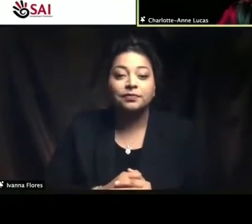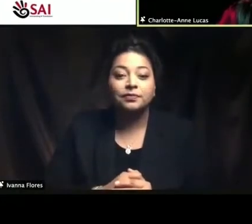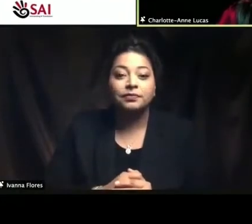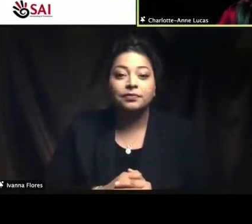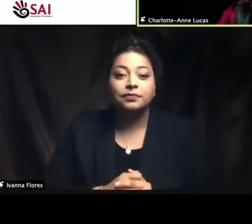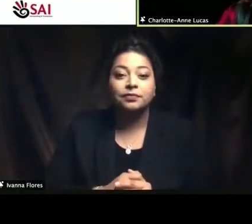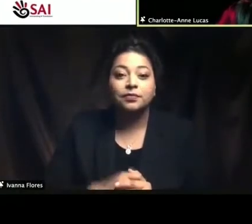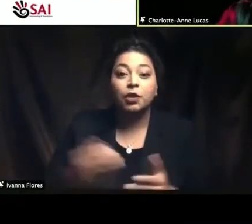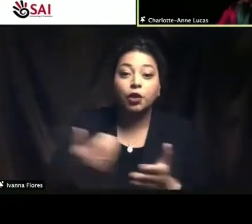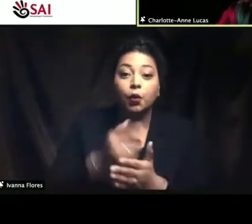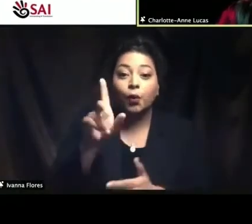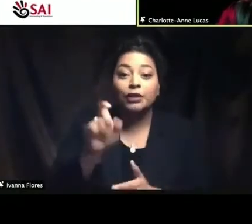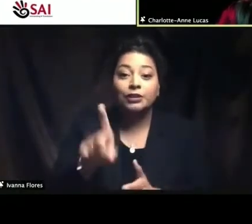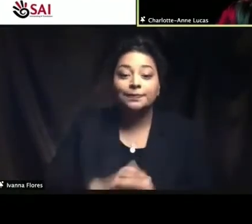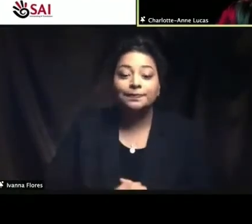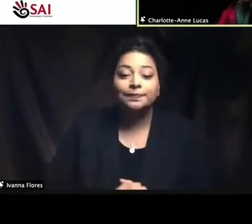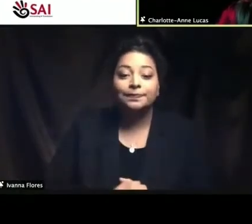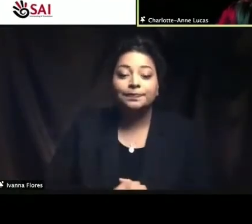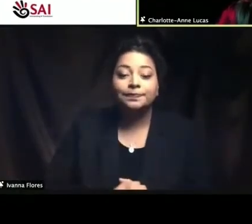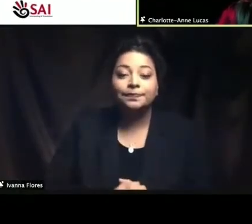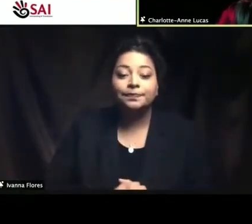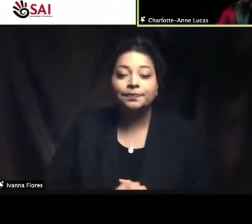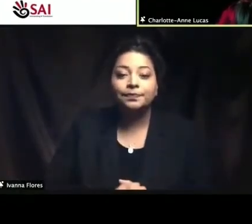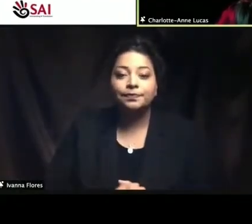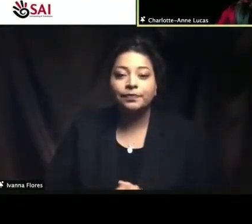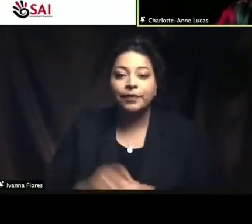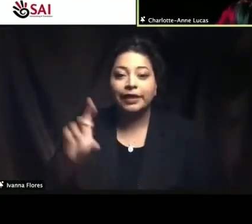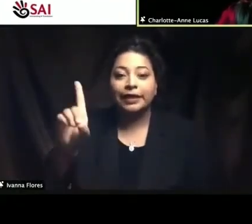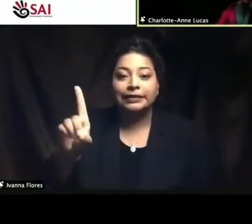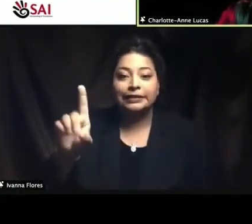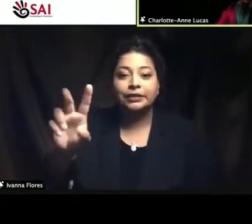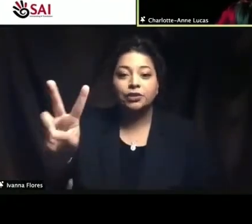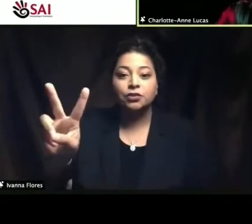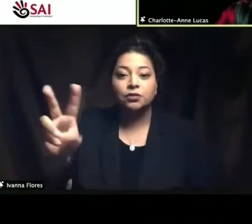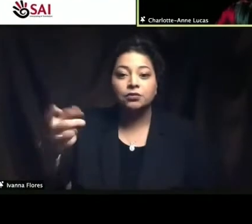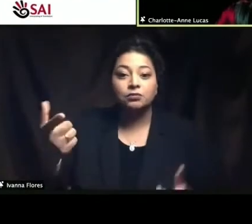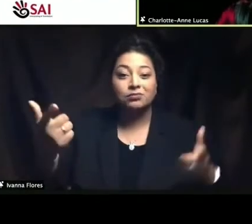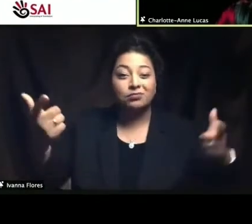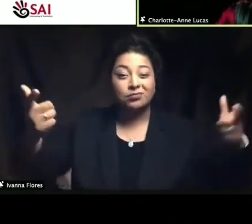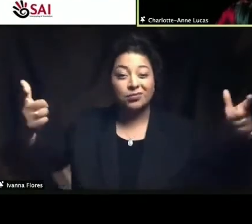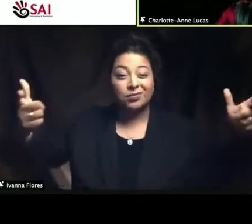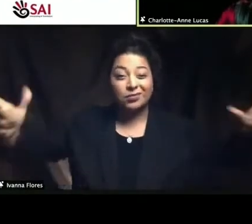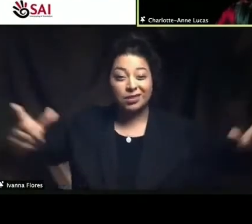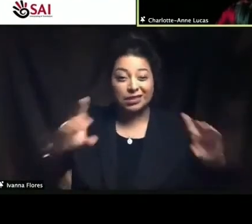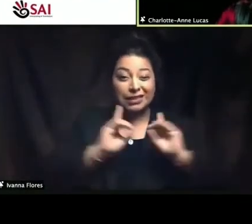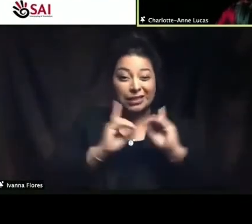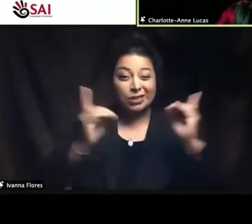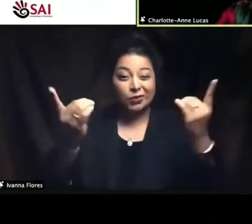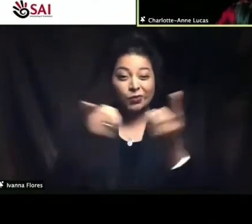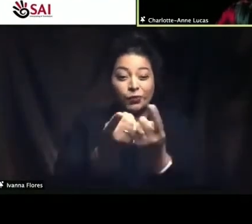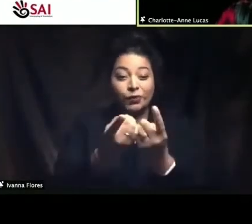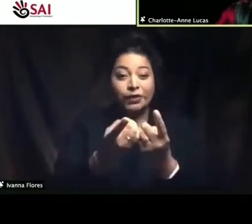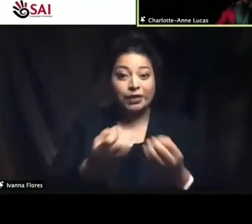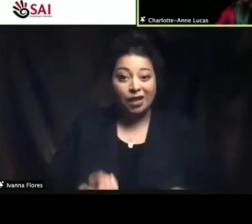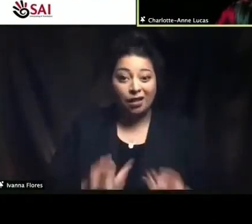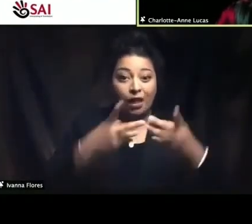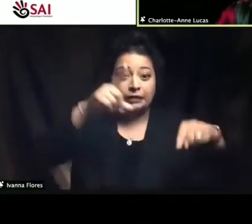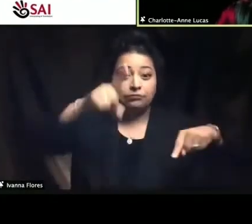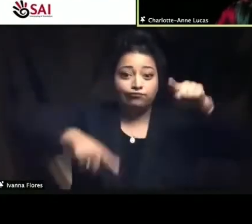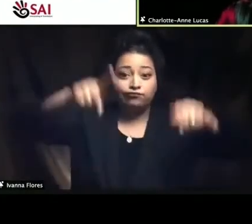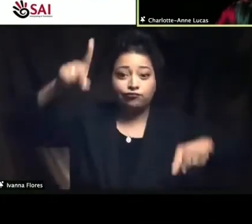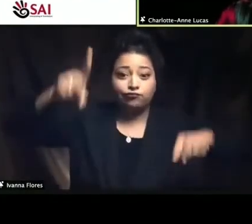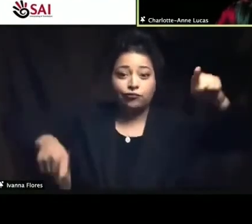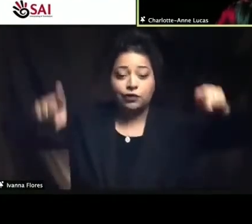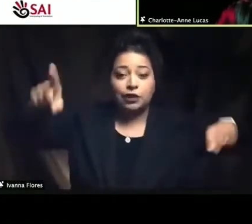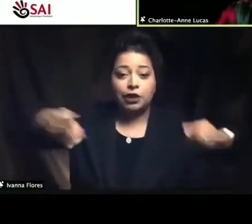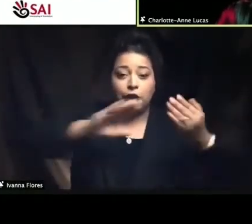The question is, District 2 is a large district, has many diverse neighborhoods. How